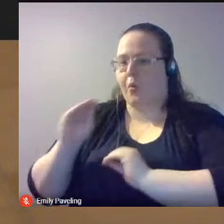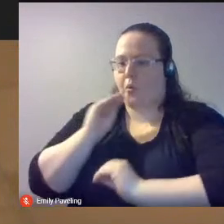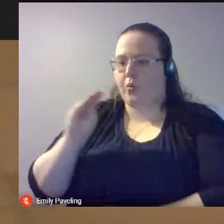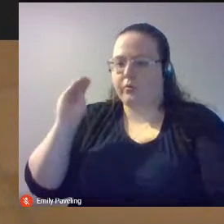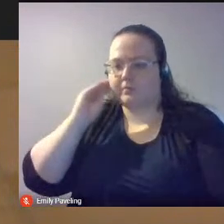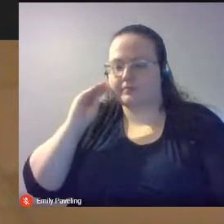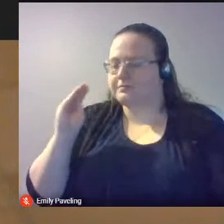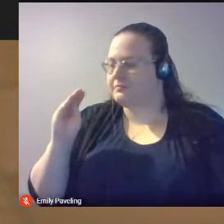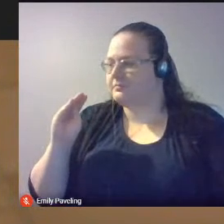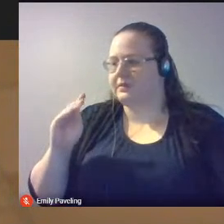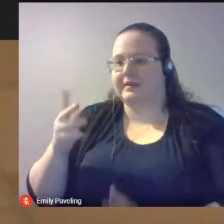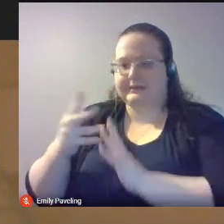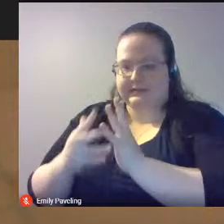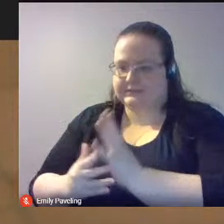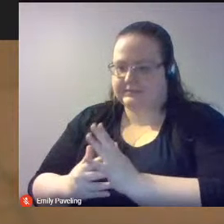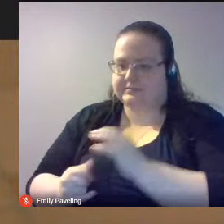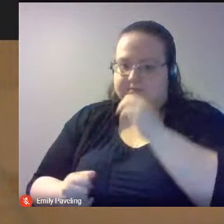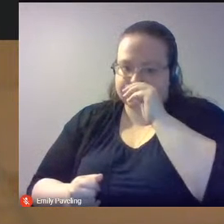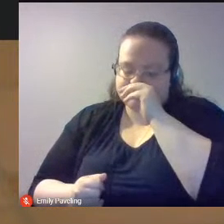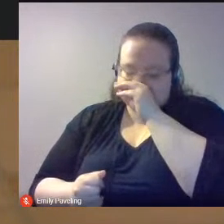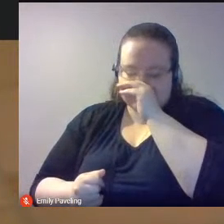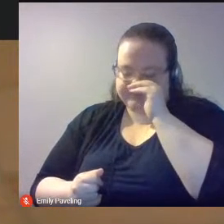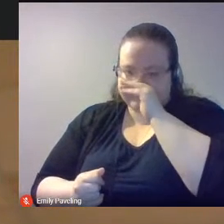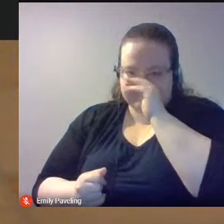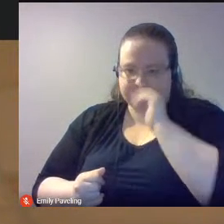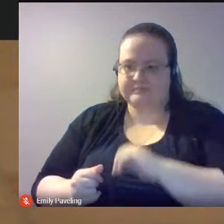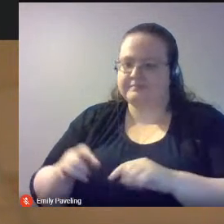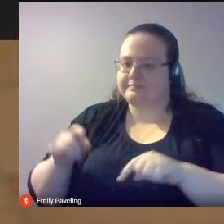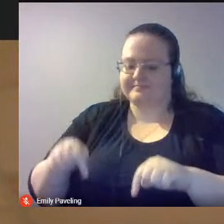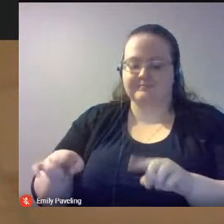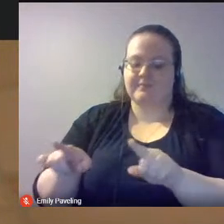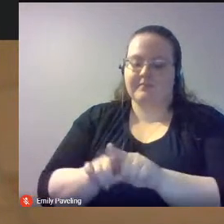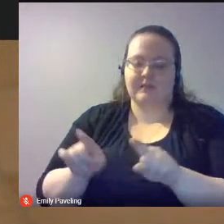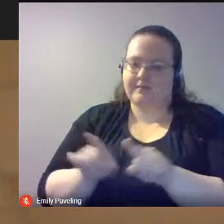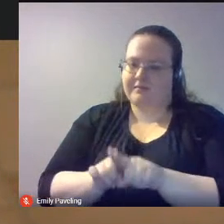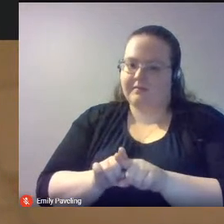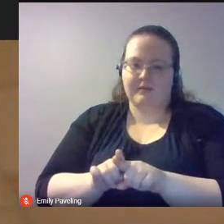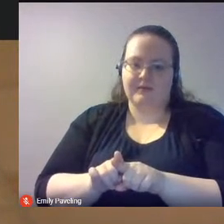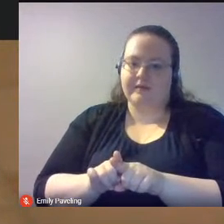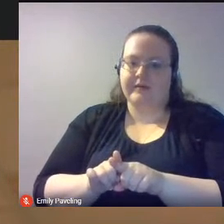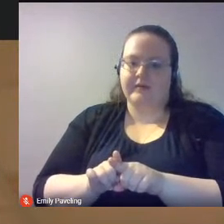childcare centers as outlined in our childcare center